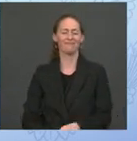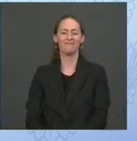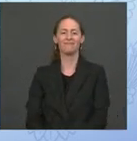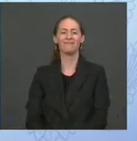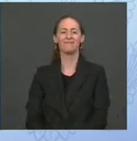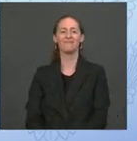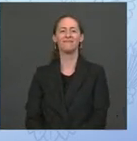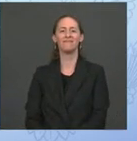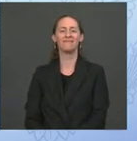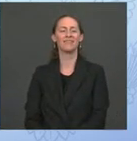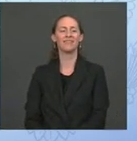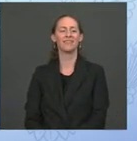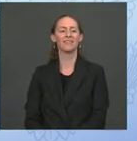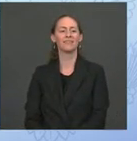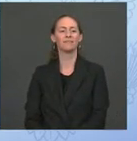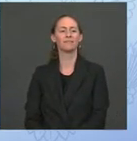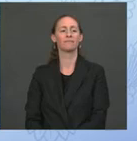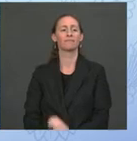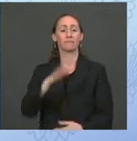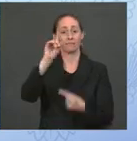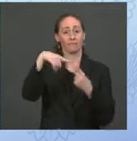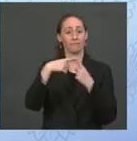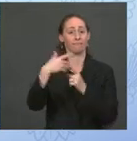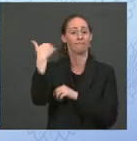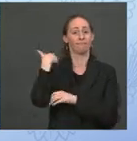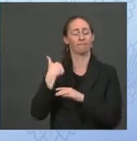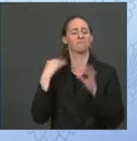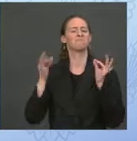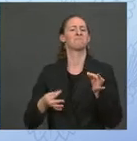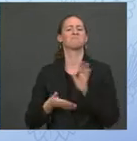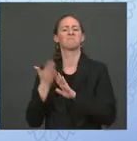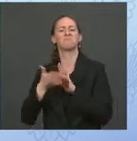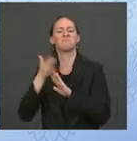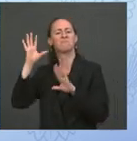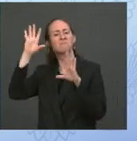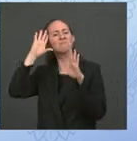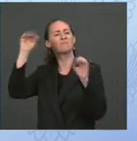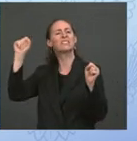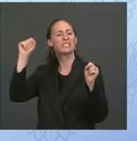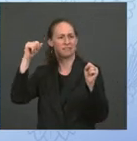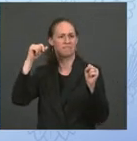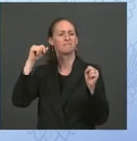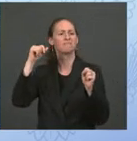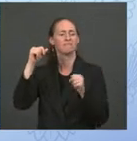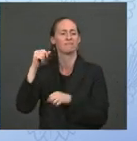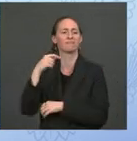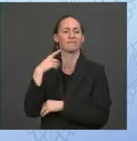we decided to run and we got elected, Jill elected me.